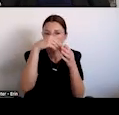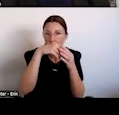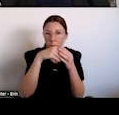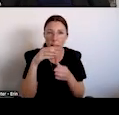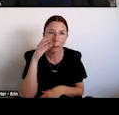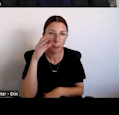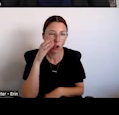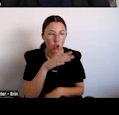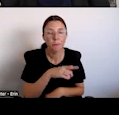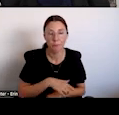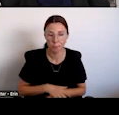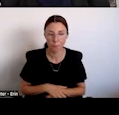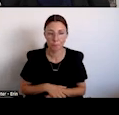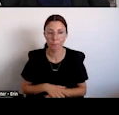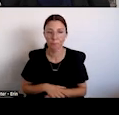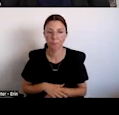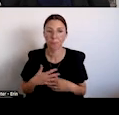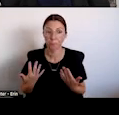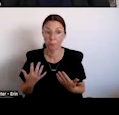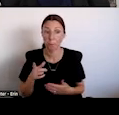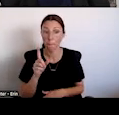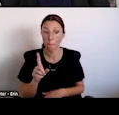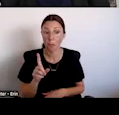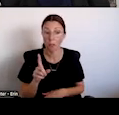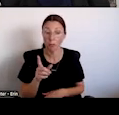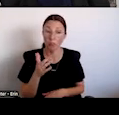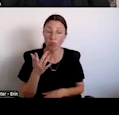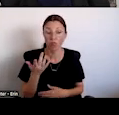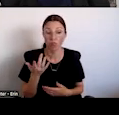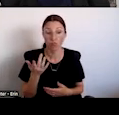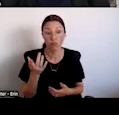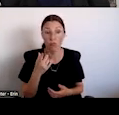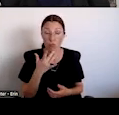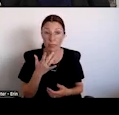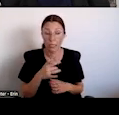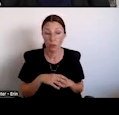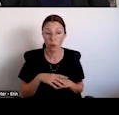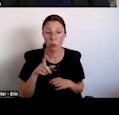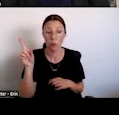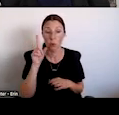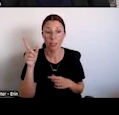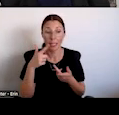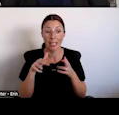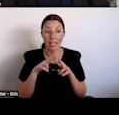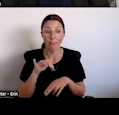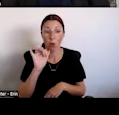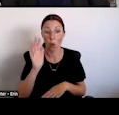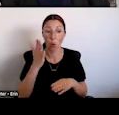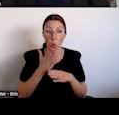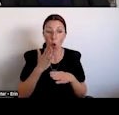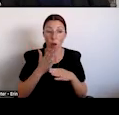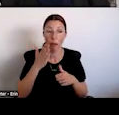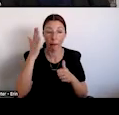However, imagine today, if your work has never been part of the training data set at all, but